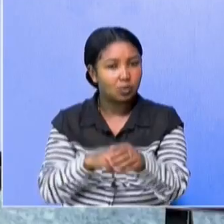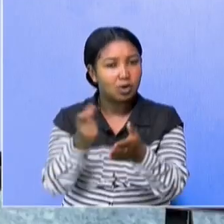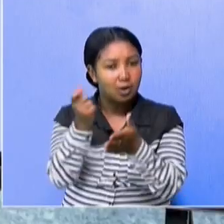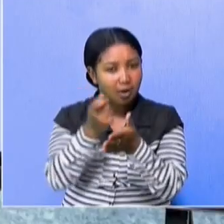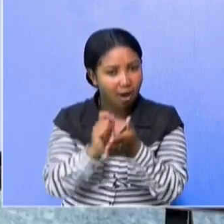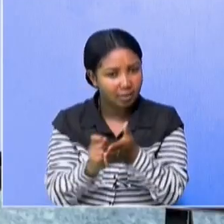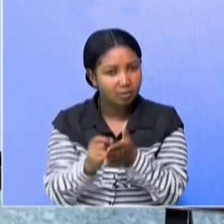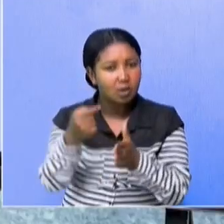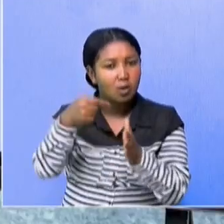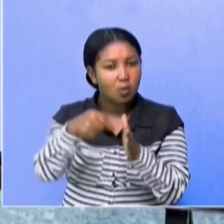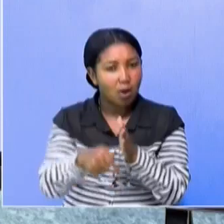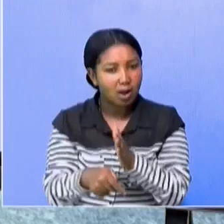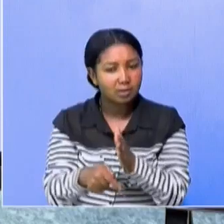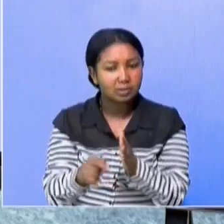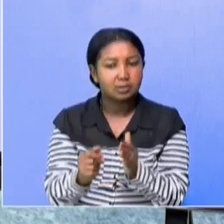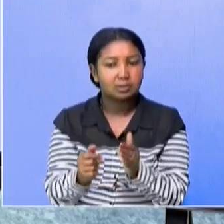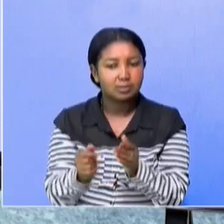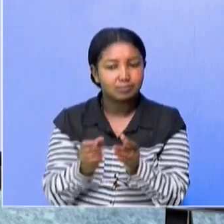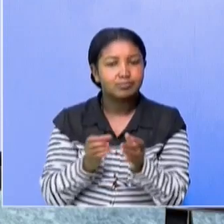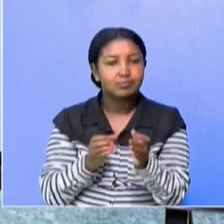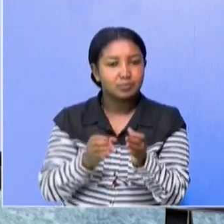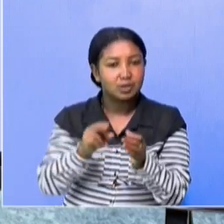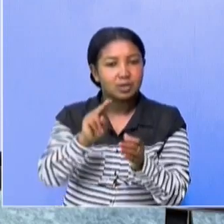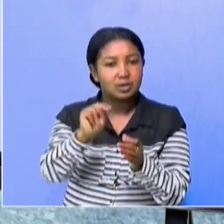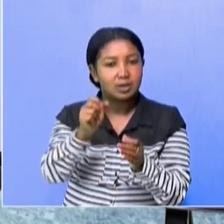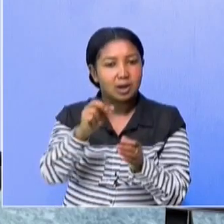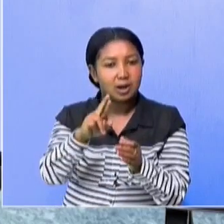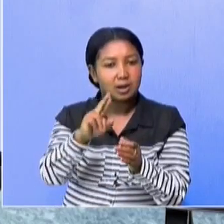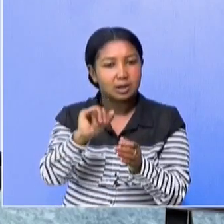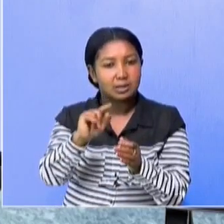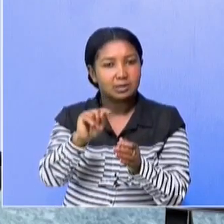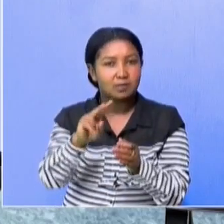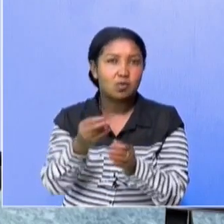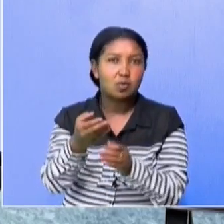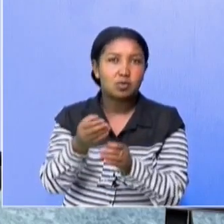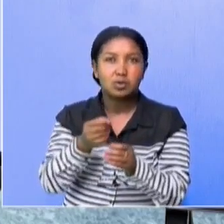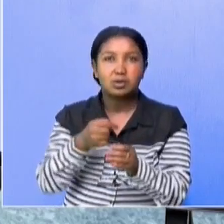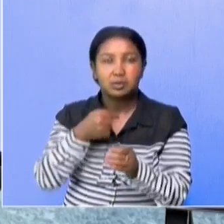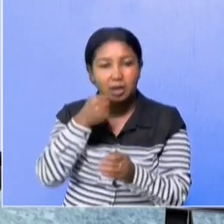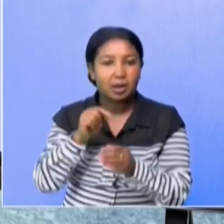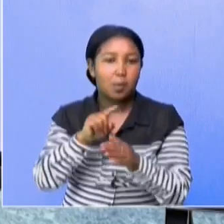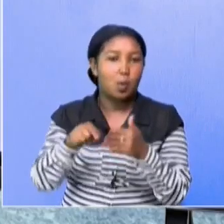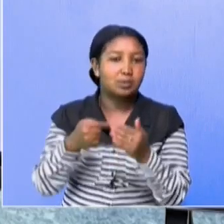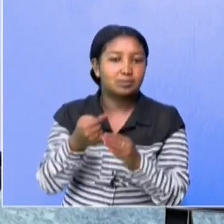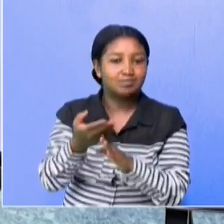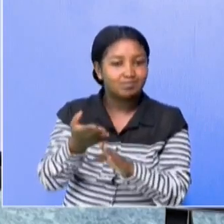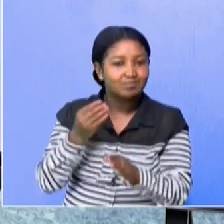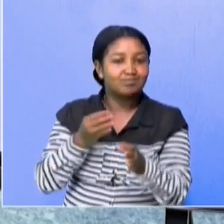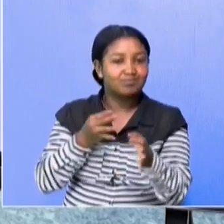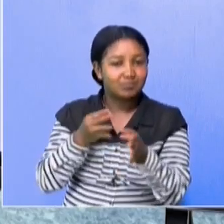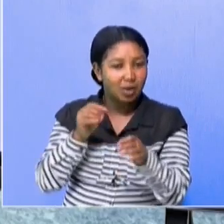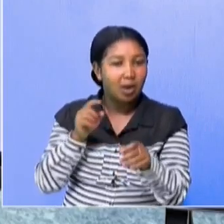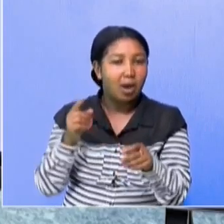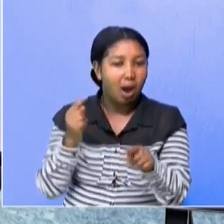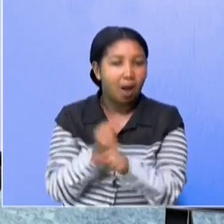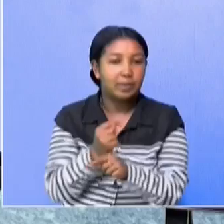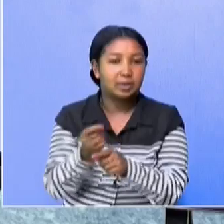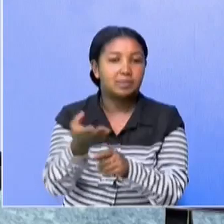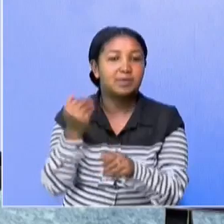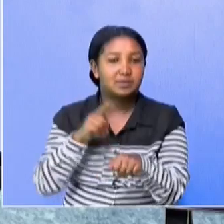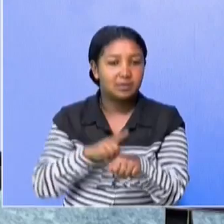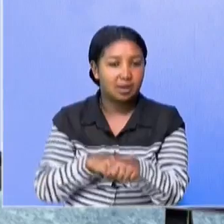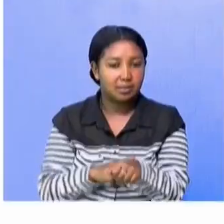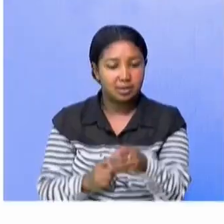write what? A narrative paragraph or telling about what happened in the previous time.